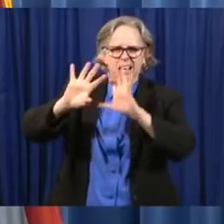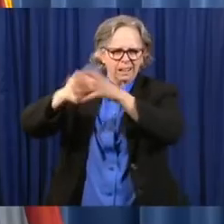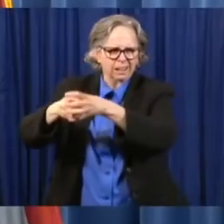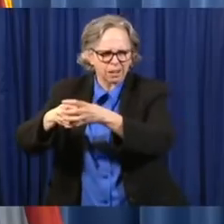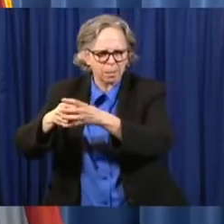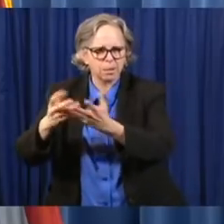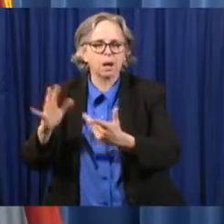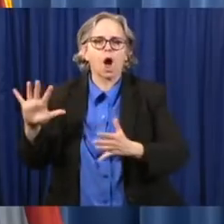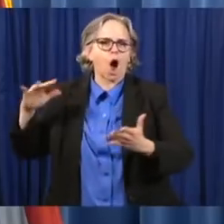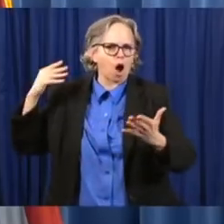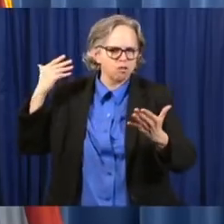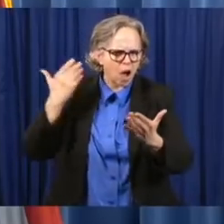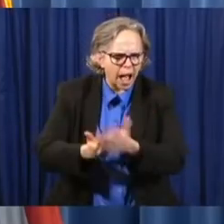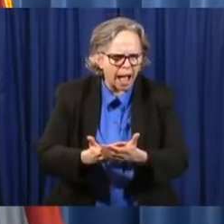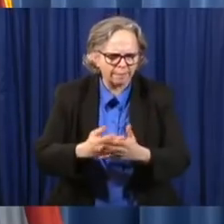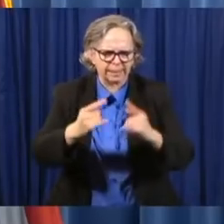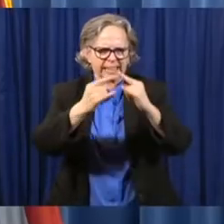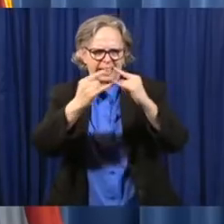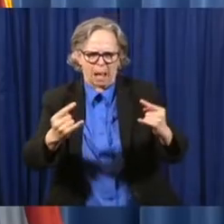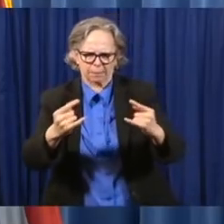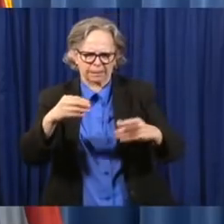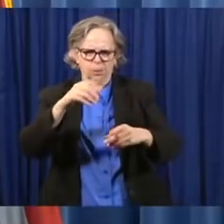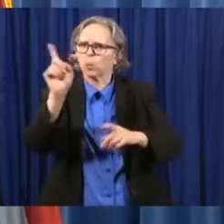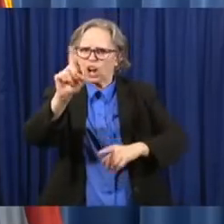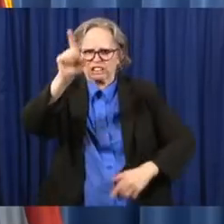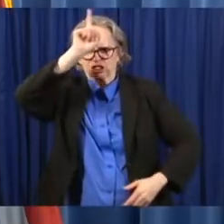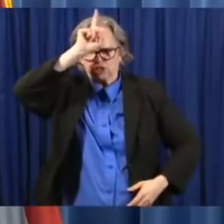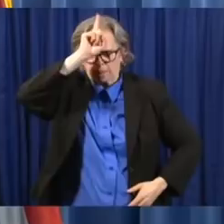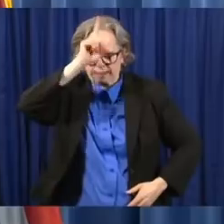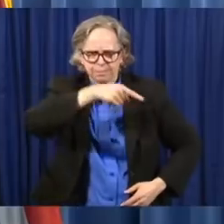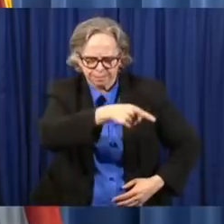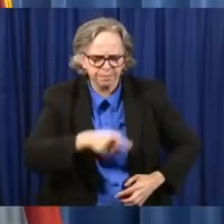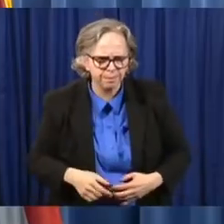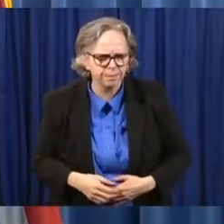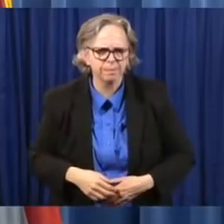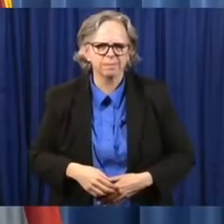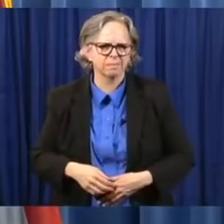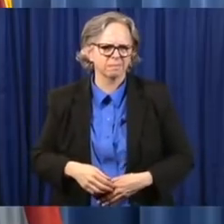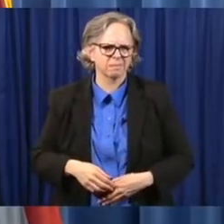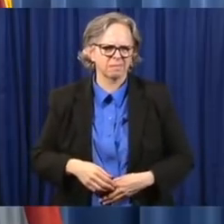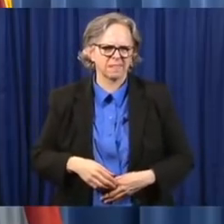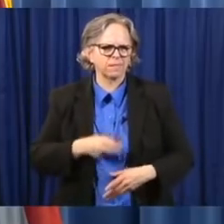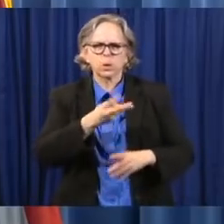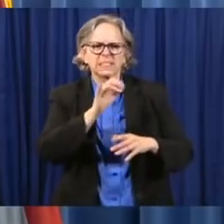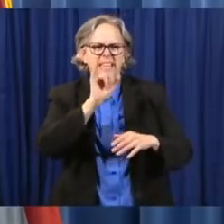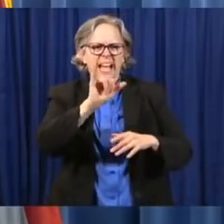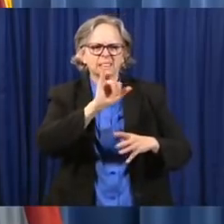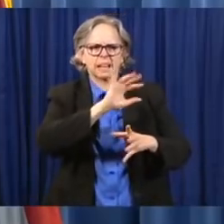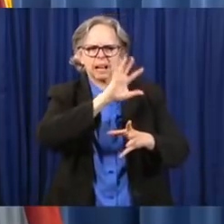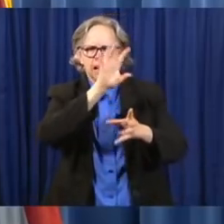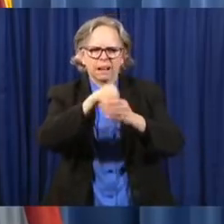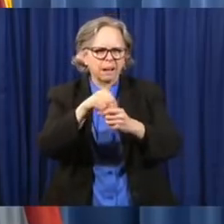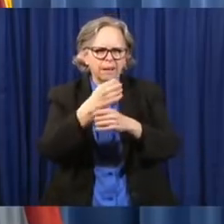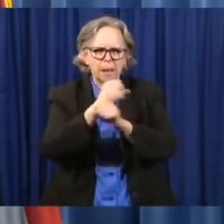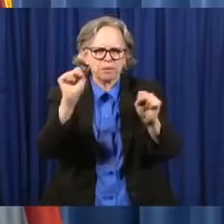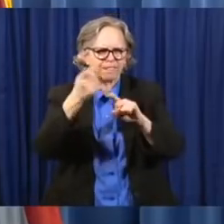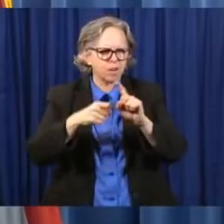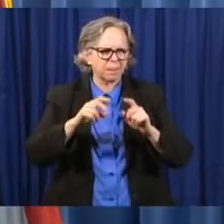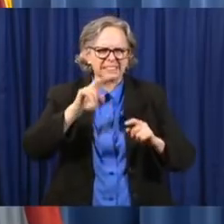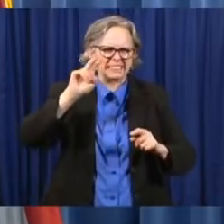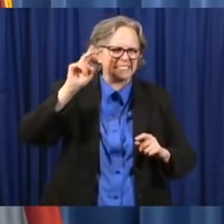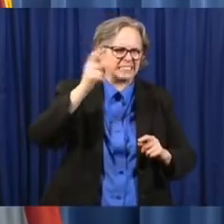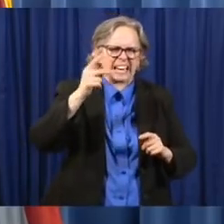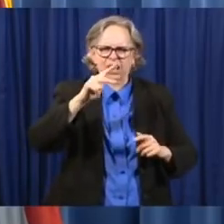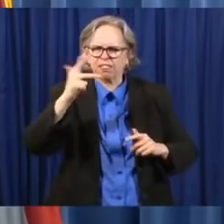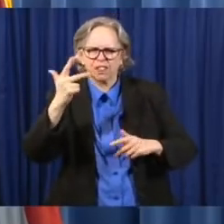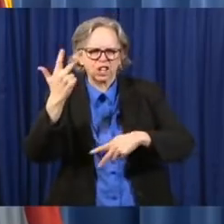concentration camp in Germany just days after it has been liberated. I've never figured out whether it's the second or third day, but it was right in